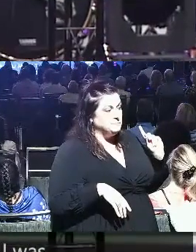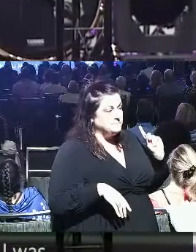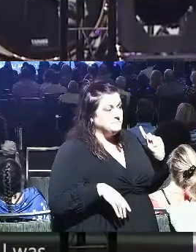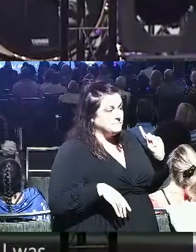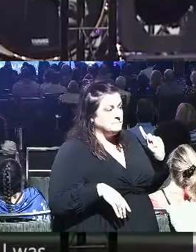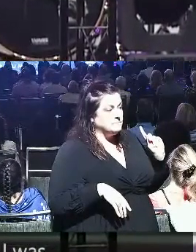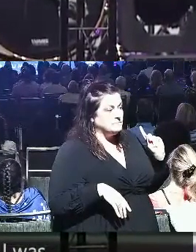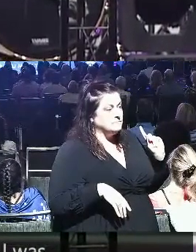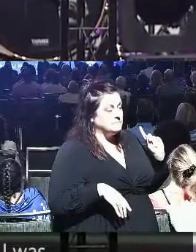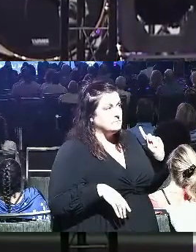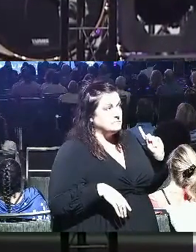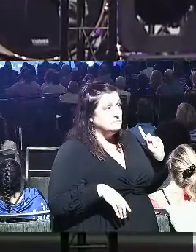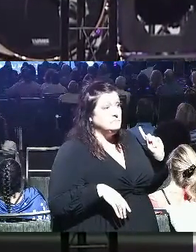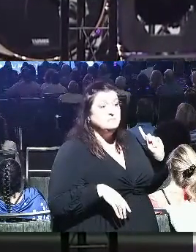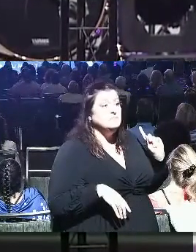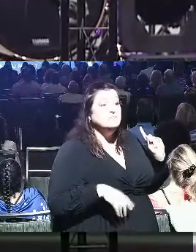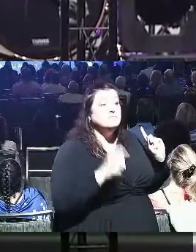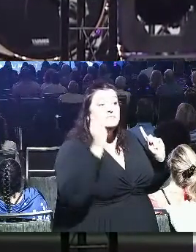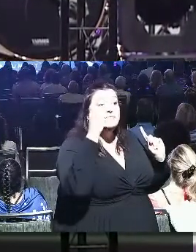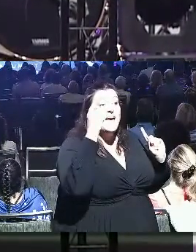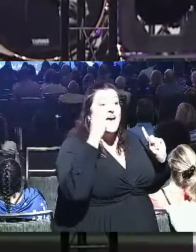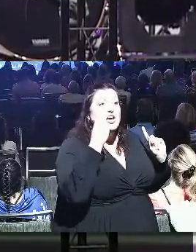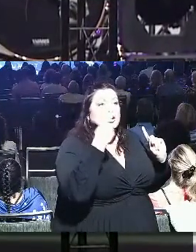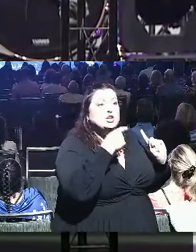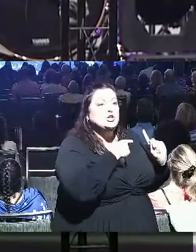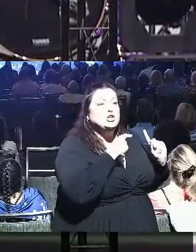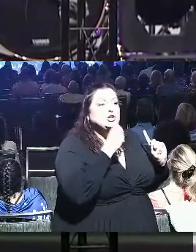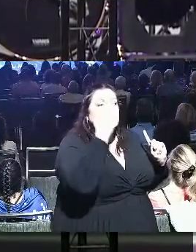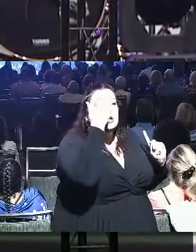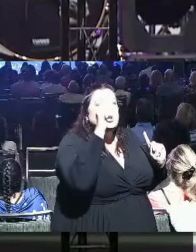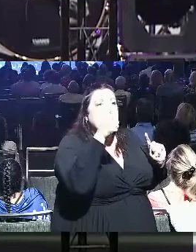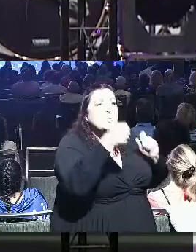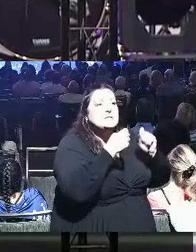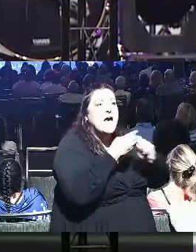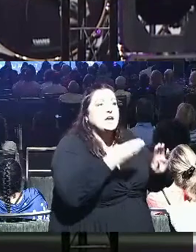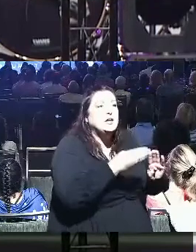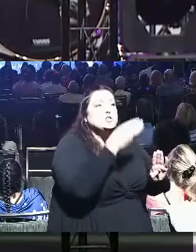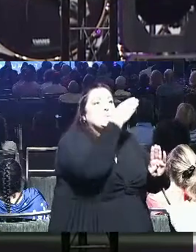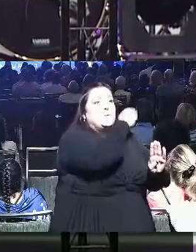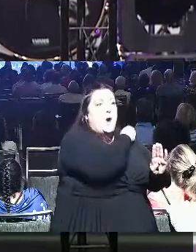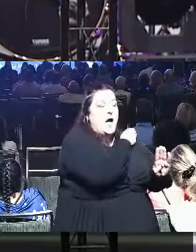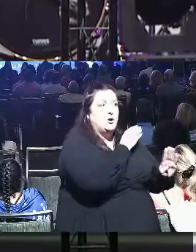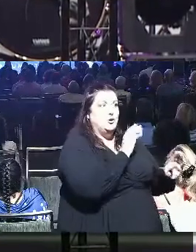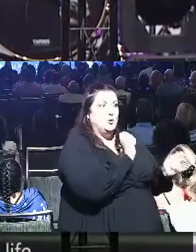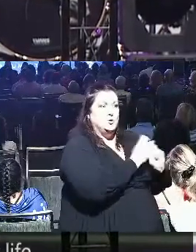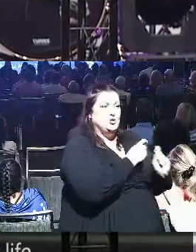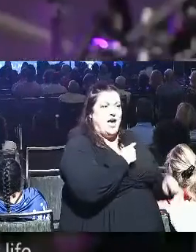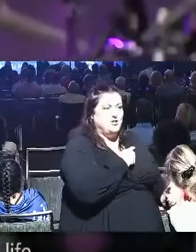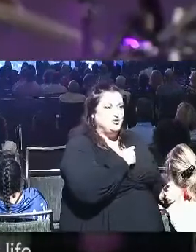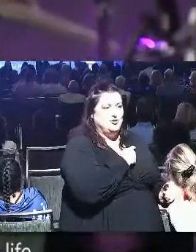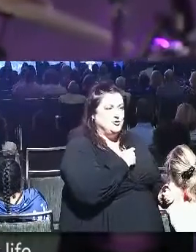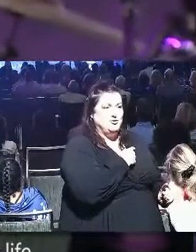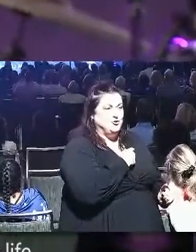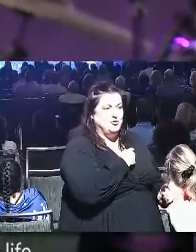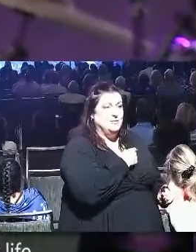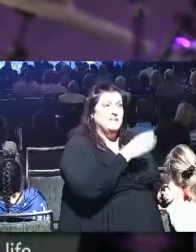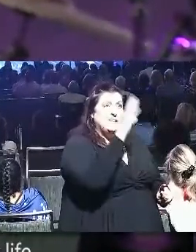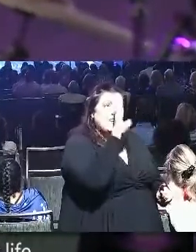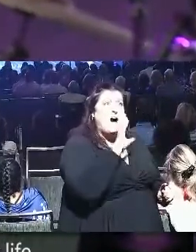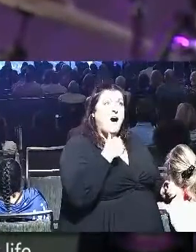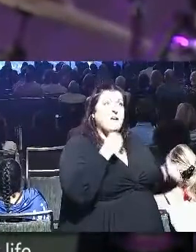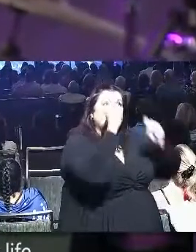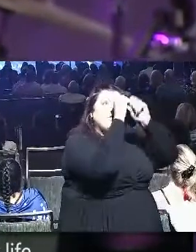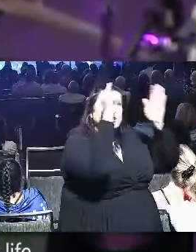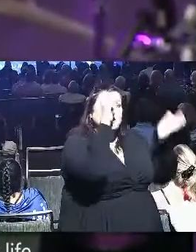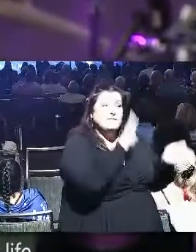because she didn't know 10 years prior God had a vision for her life. And when you boil down a fill the earth vision, it really comes down